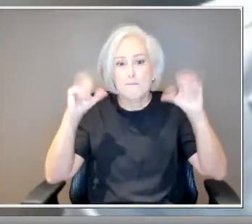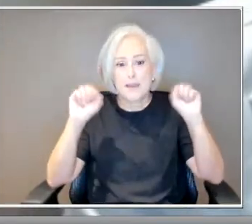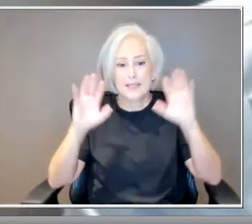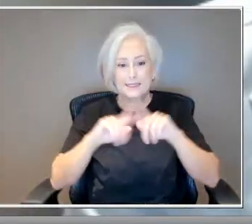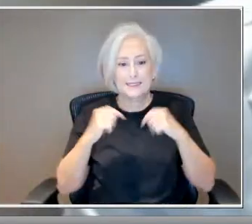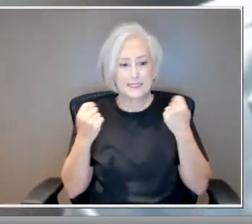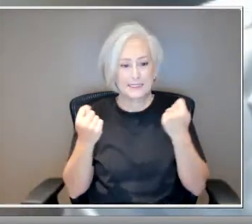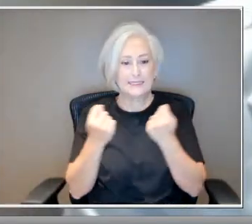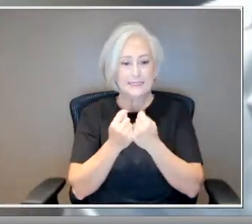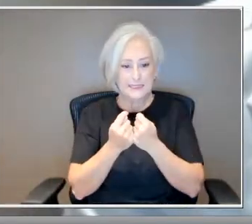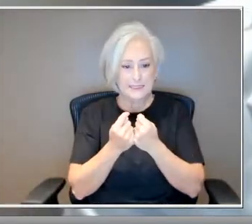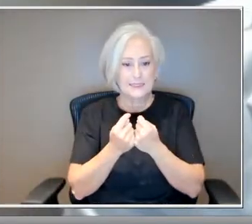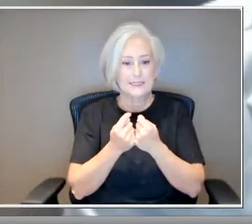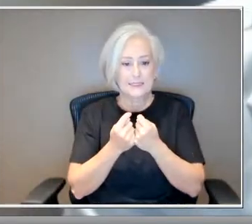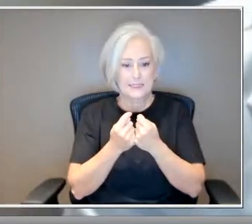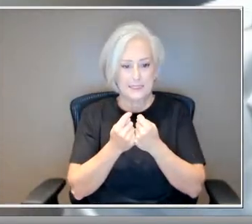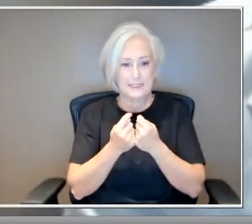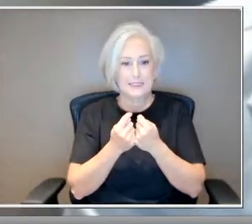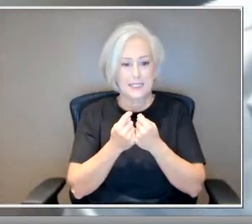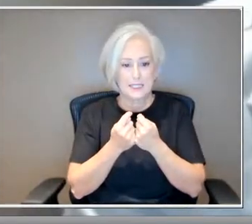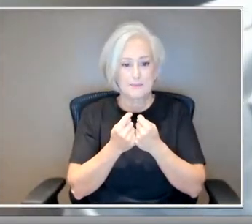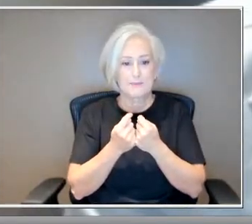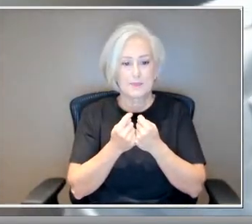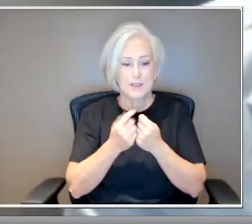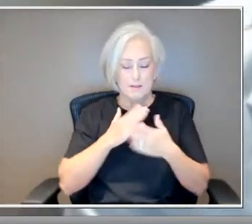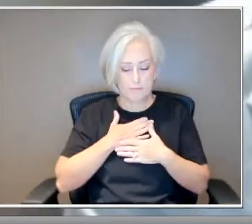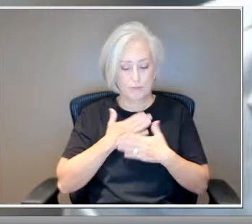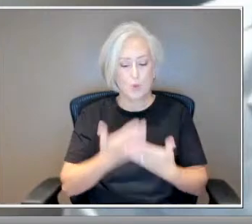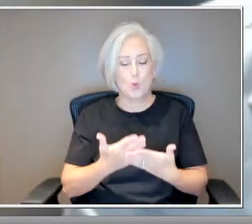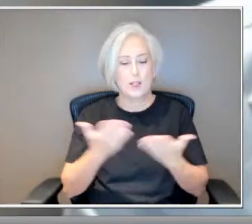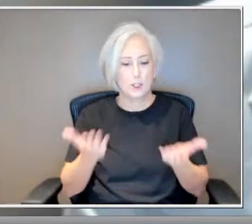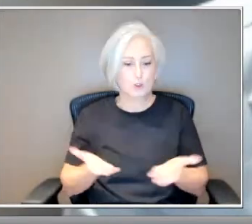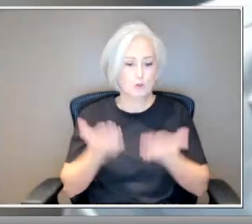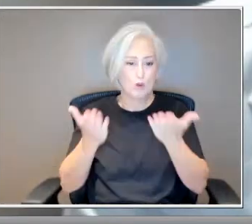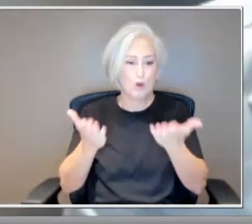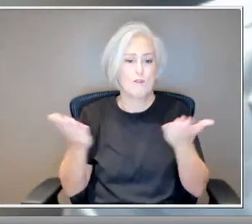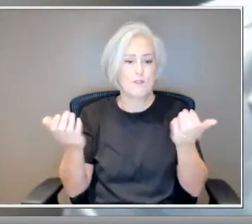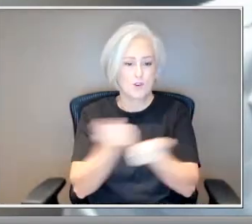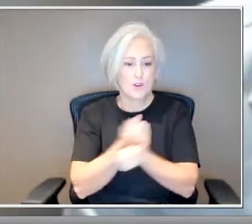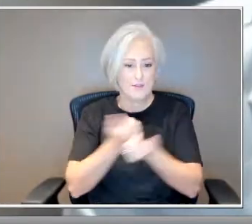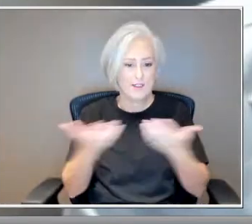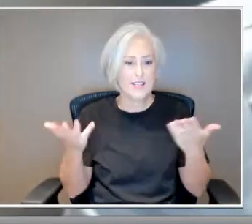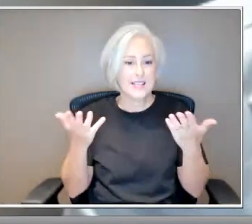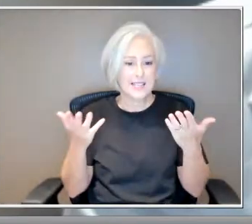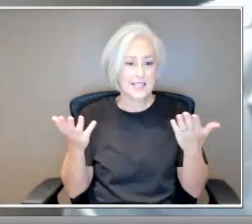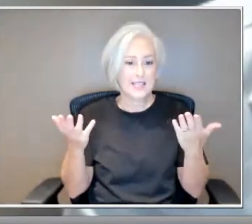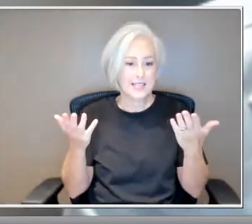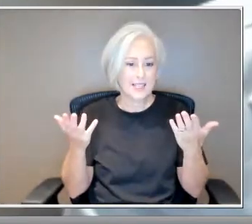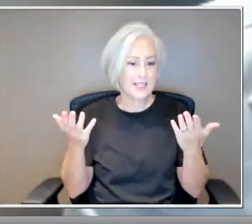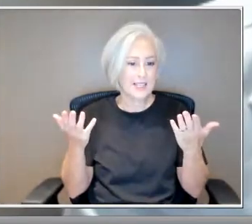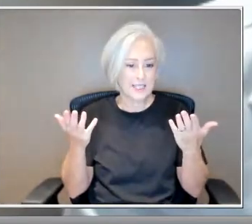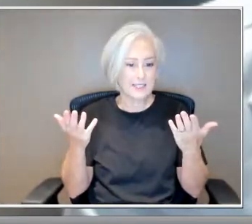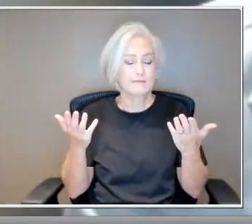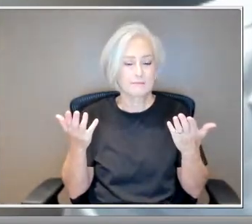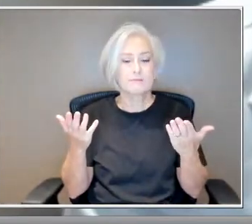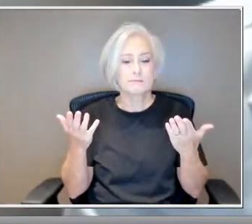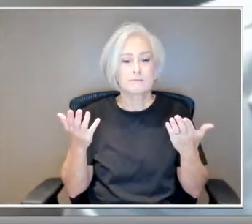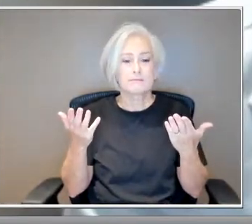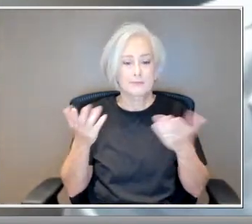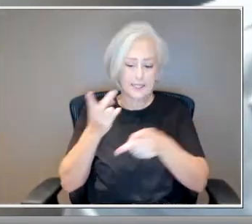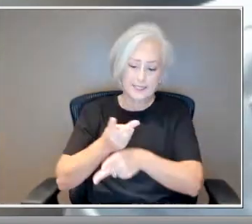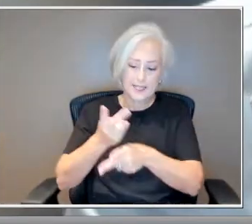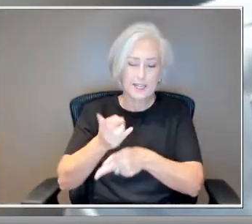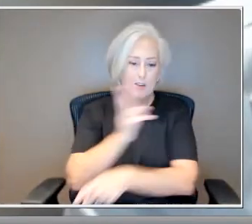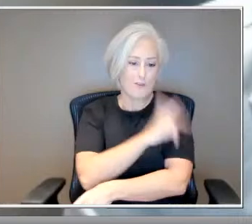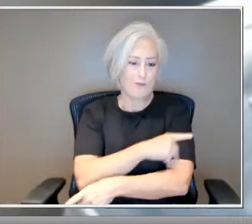team that's willing to offer everything and work hard to keep patients like Erica